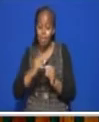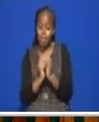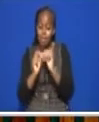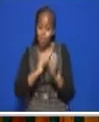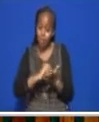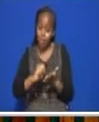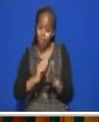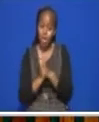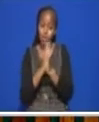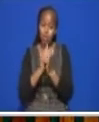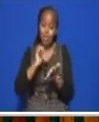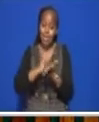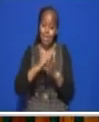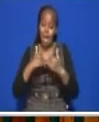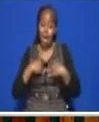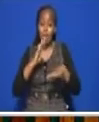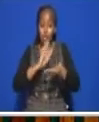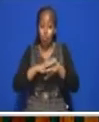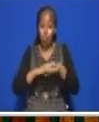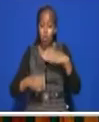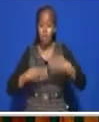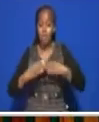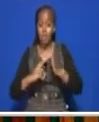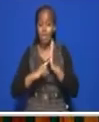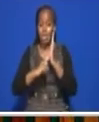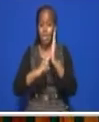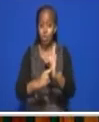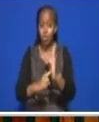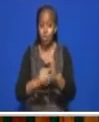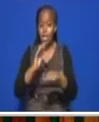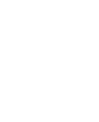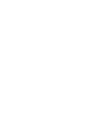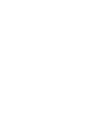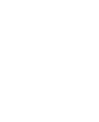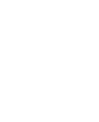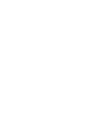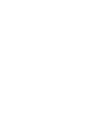and stories that try to evade vices.